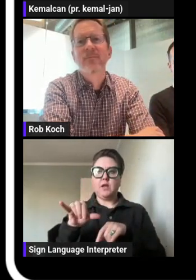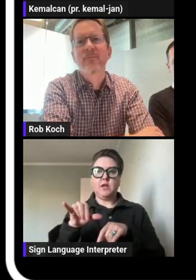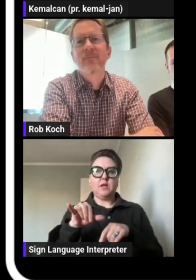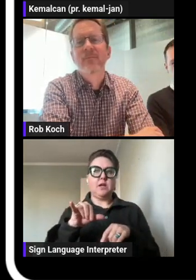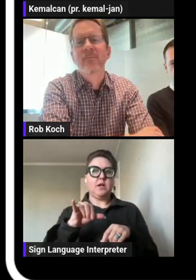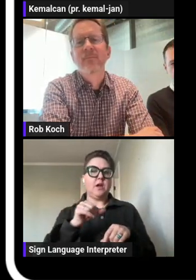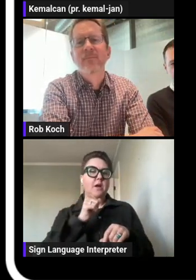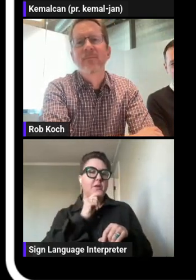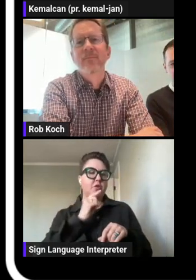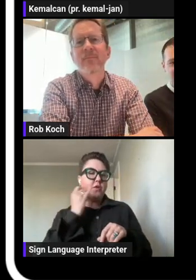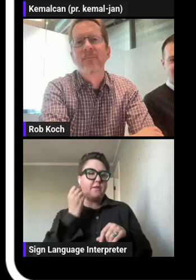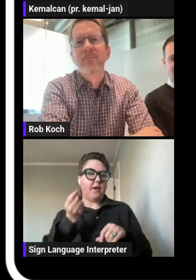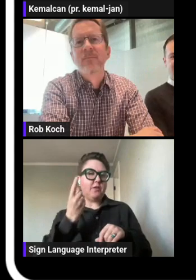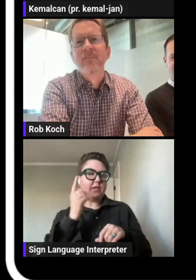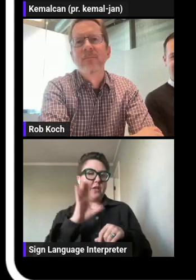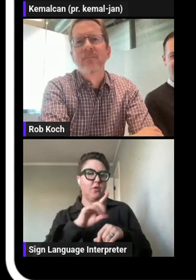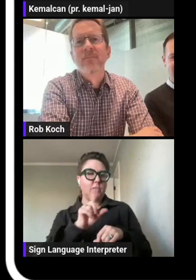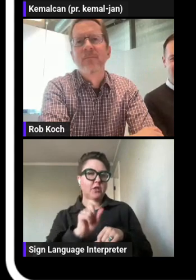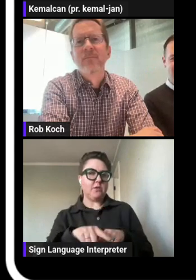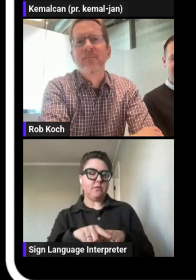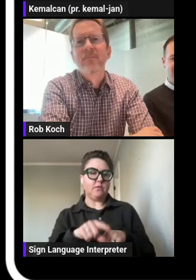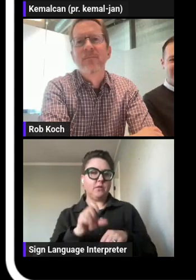I'm not sure if I understand your question.